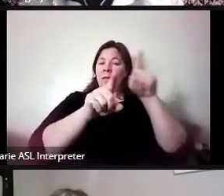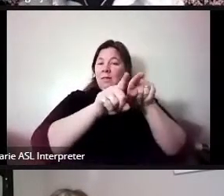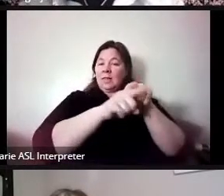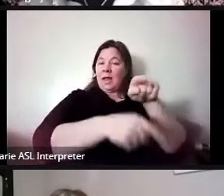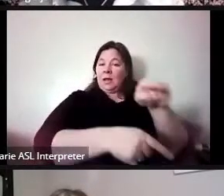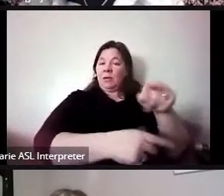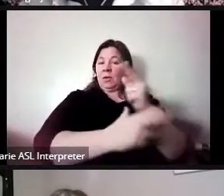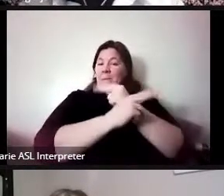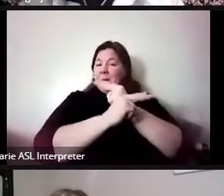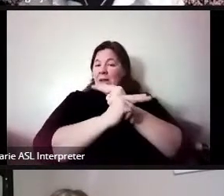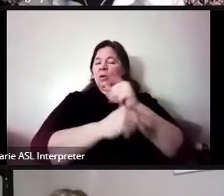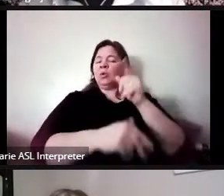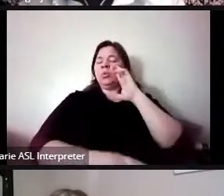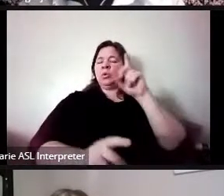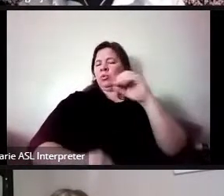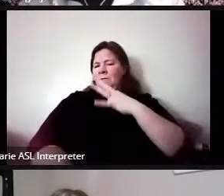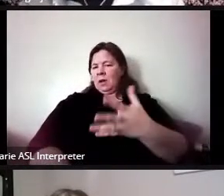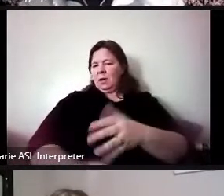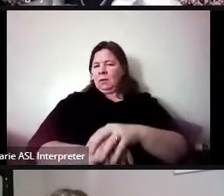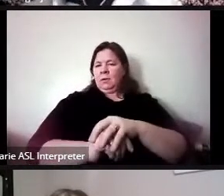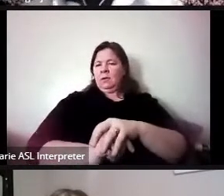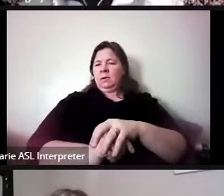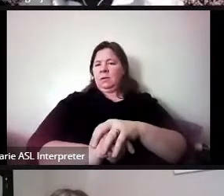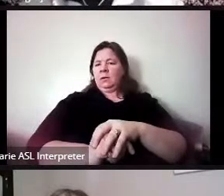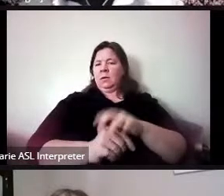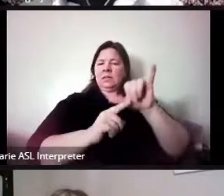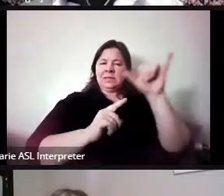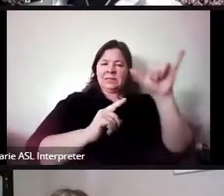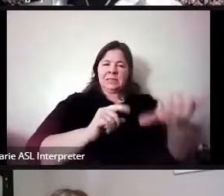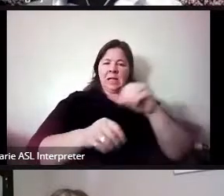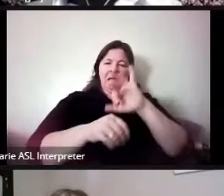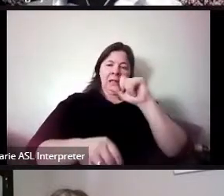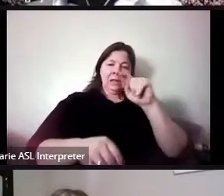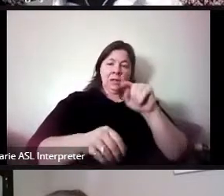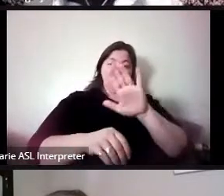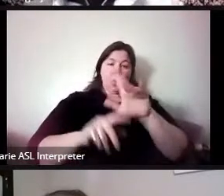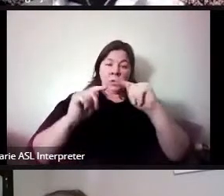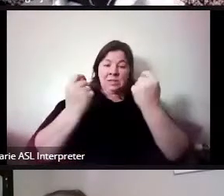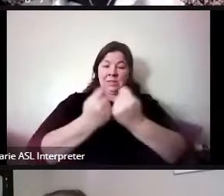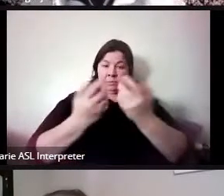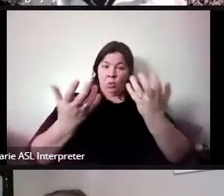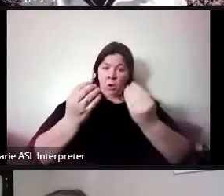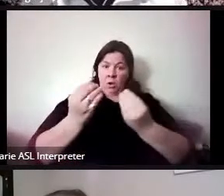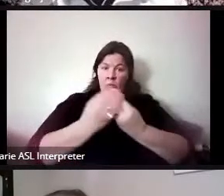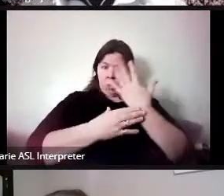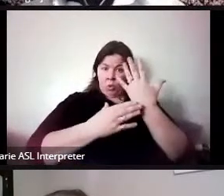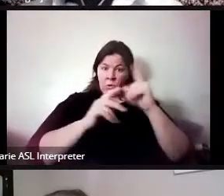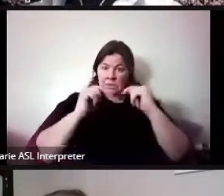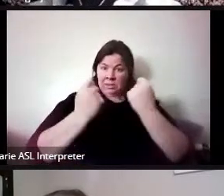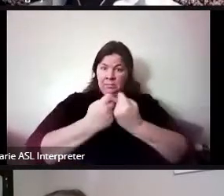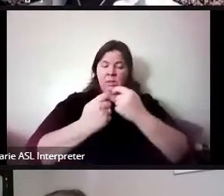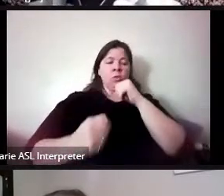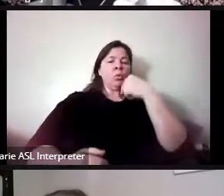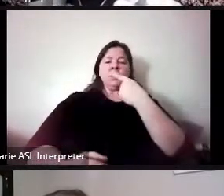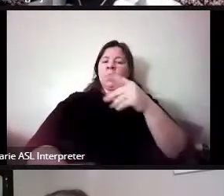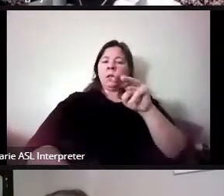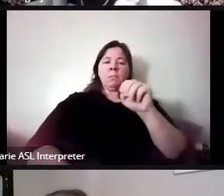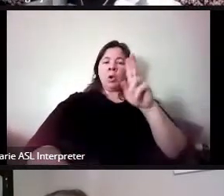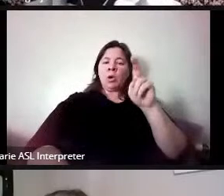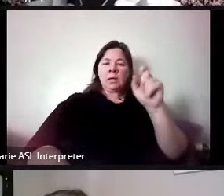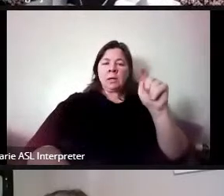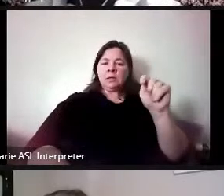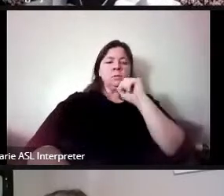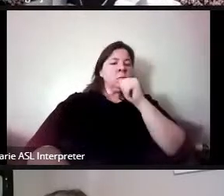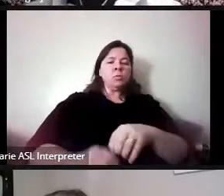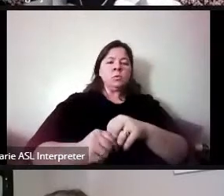great. So, yeah, just stay in it. And your teams, you want your team to grow? Don't tell them the market. Second thing